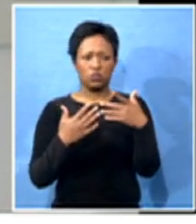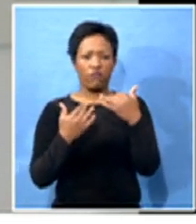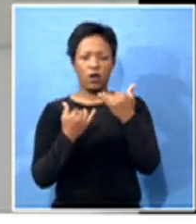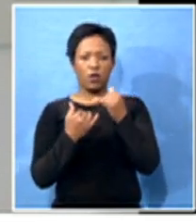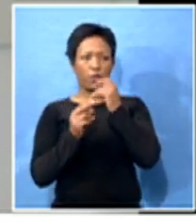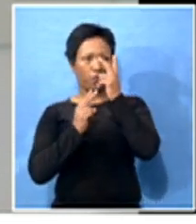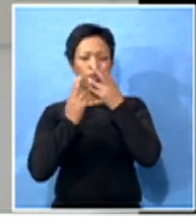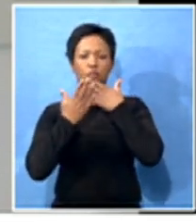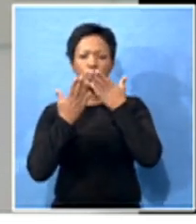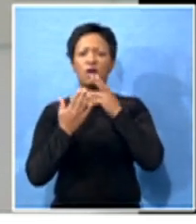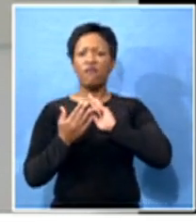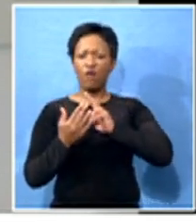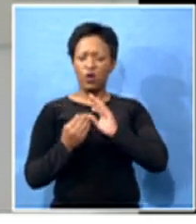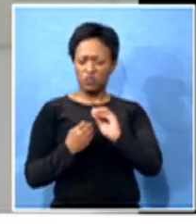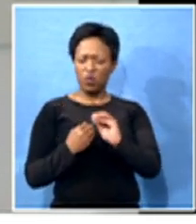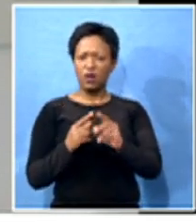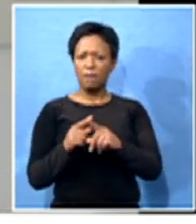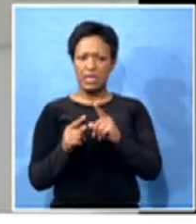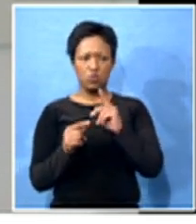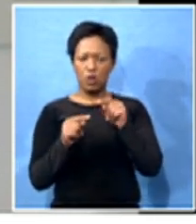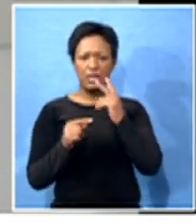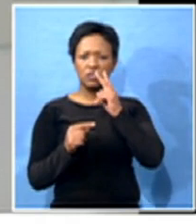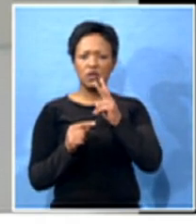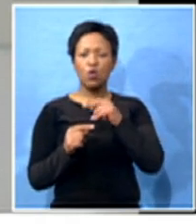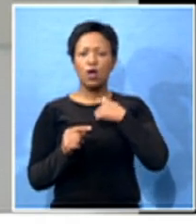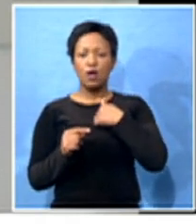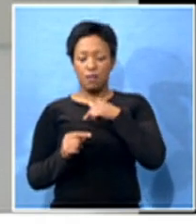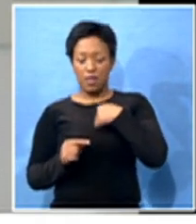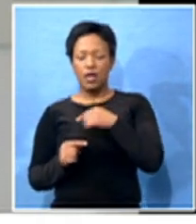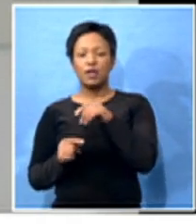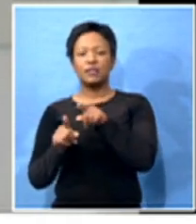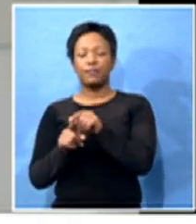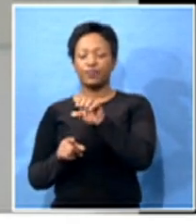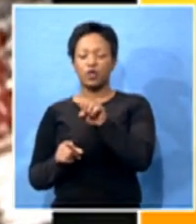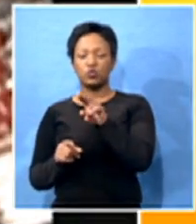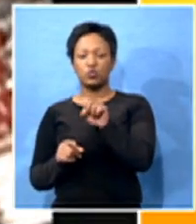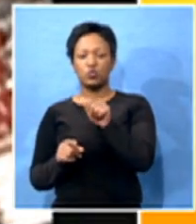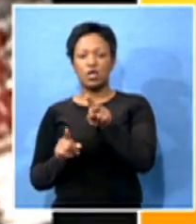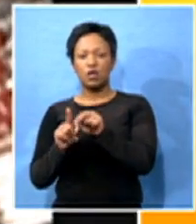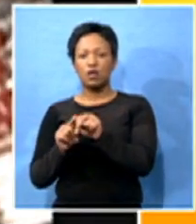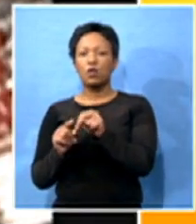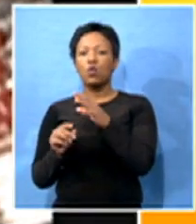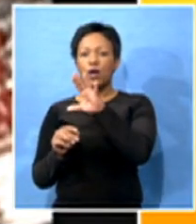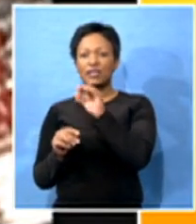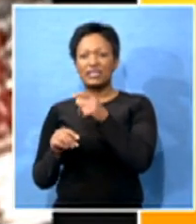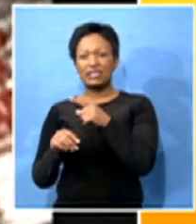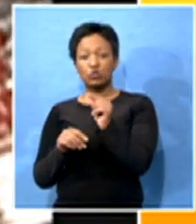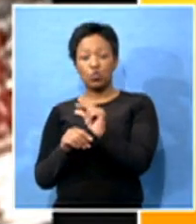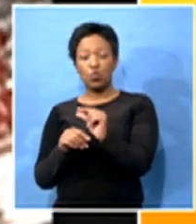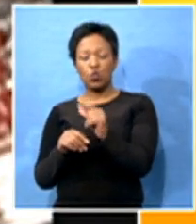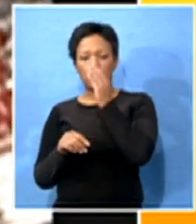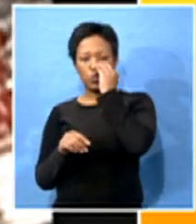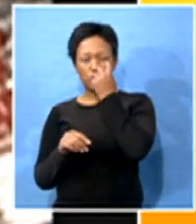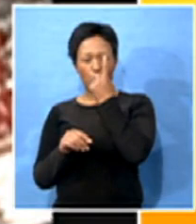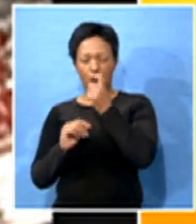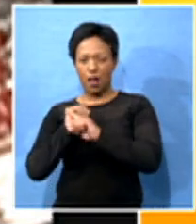have a real voice to affect change. That's what Susan and I are asking for. Yeah, Hassan, I mean, we're running into the news, so I just want to ask you one